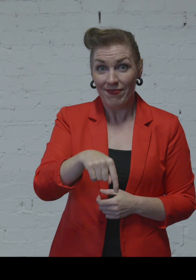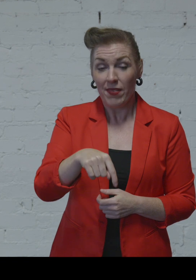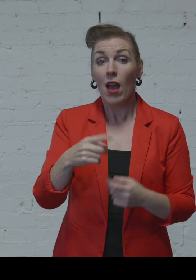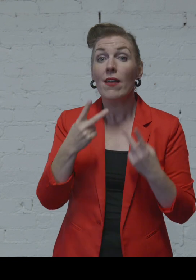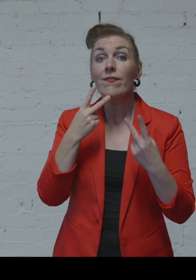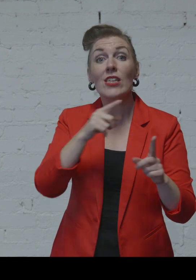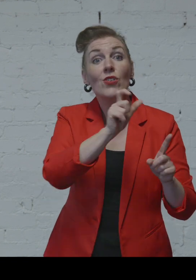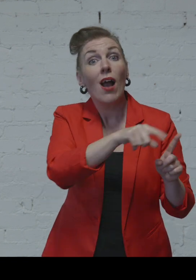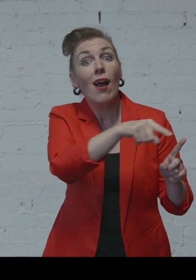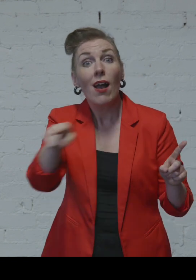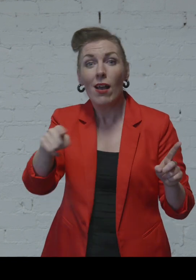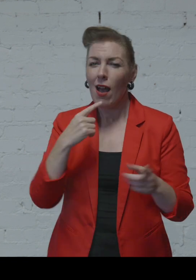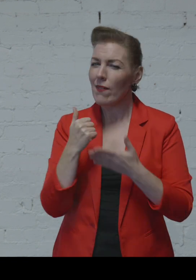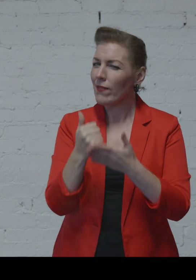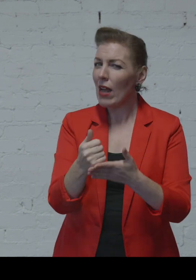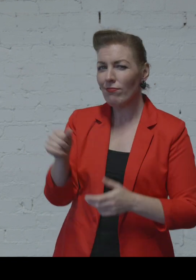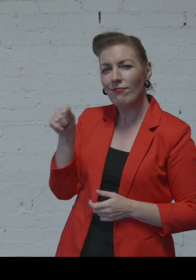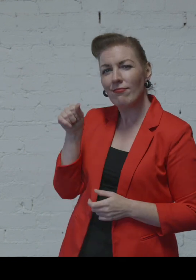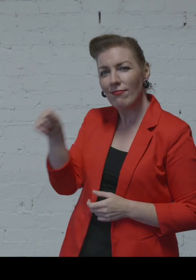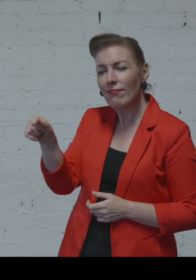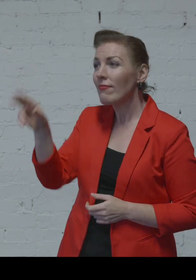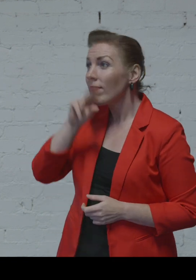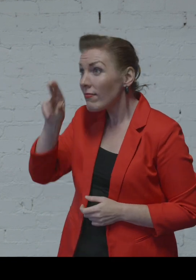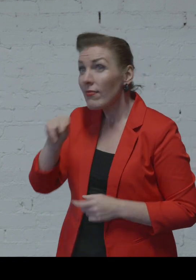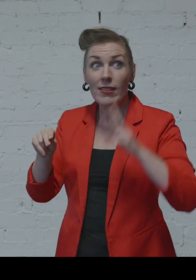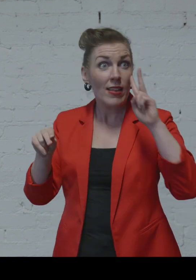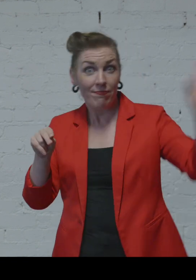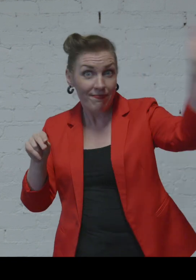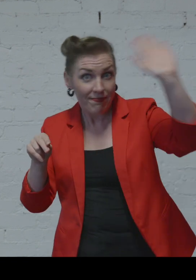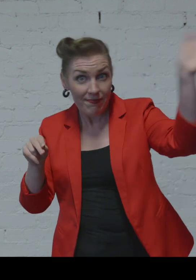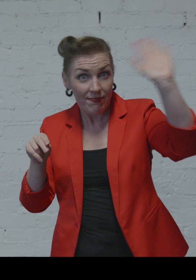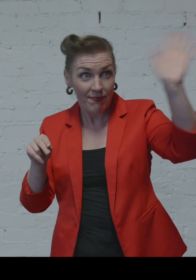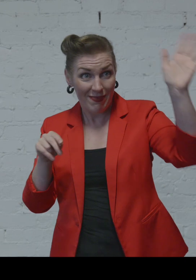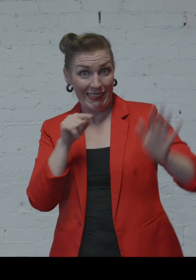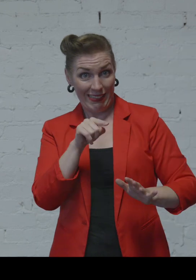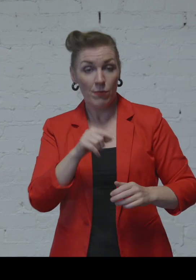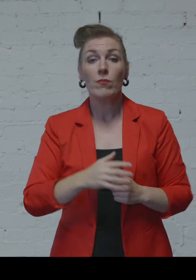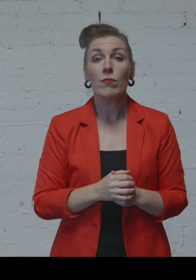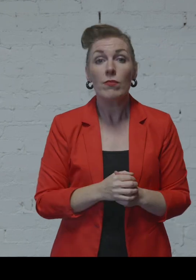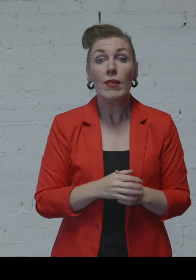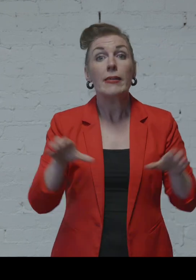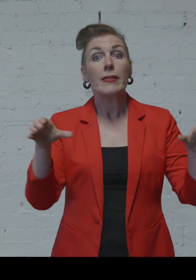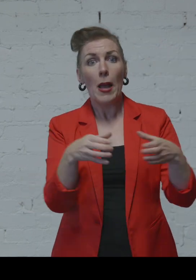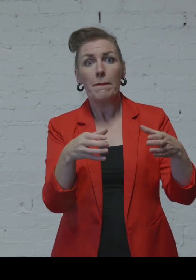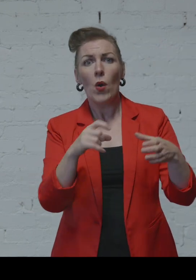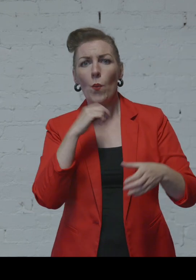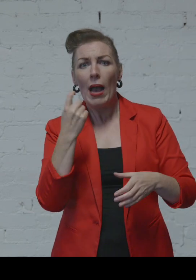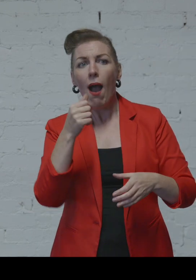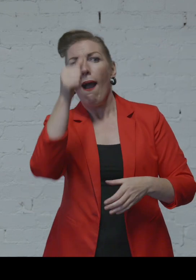doorway. Visitors are advised to press both buttons to make sure the Echo Echo team are aware that you would like to enter the